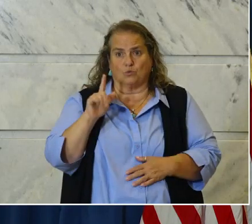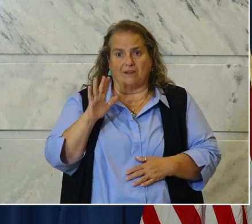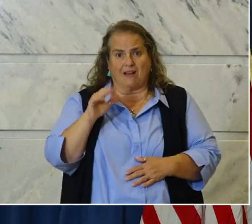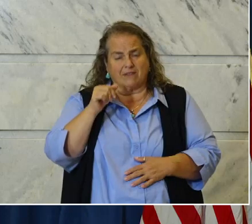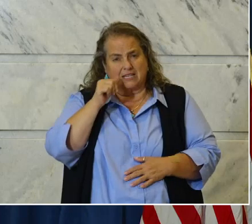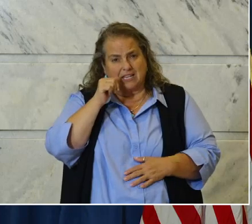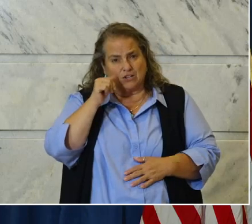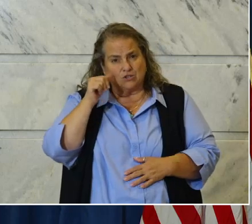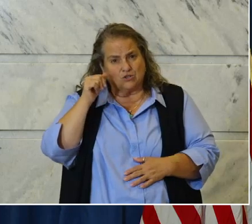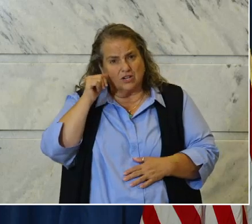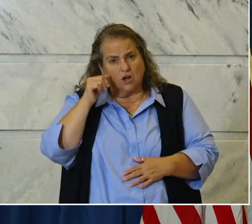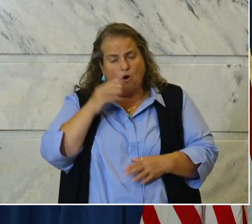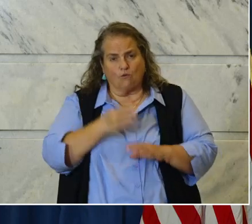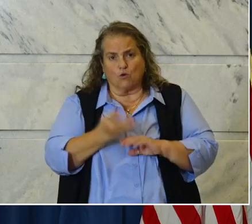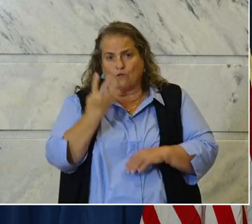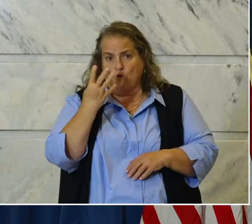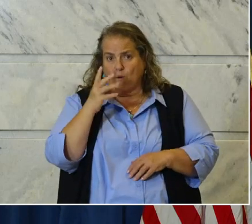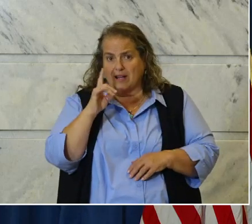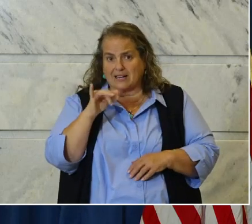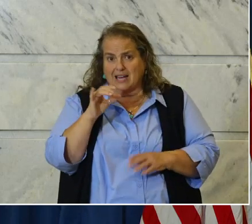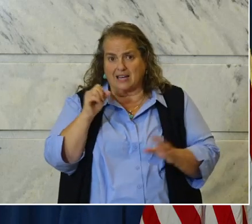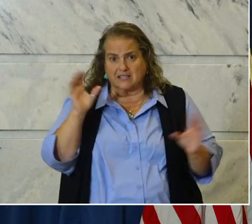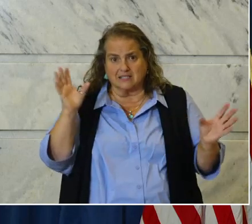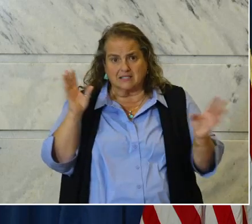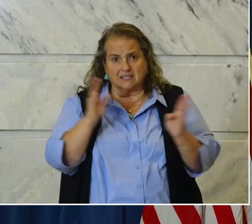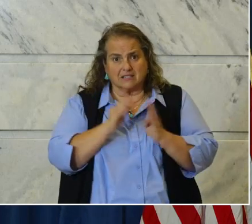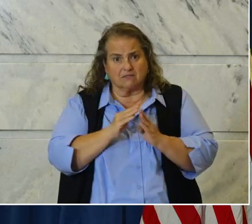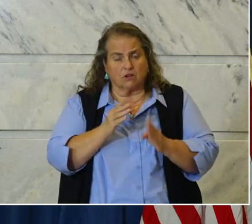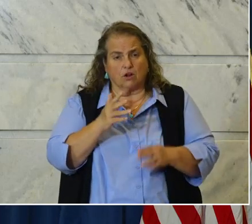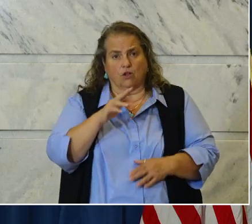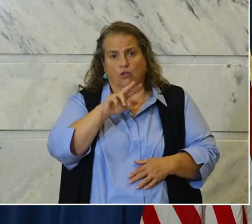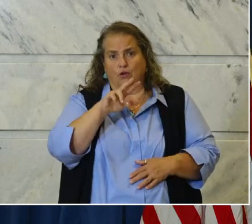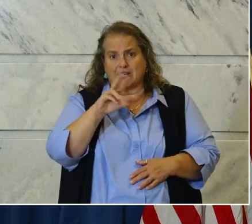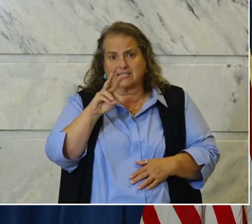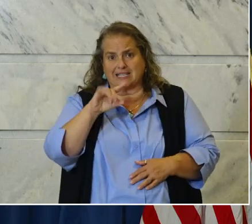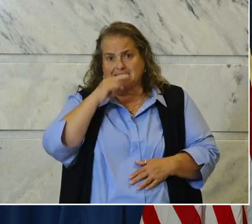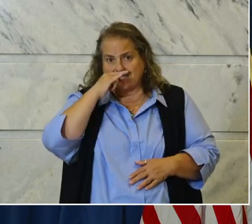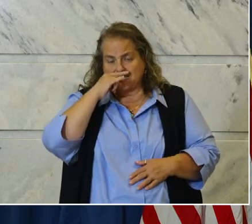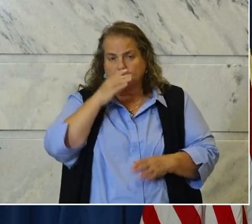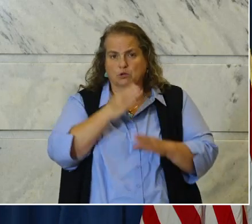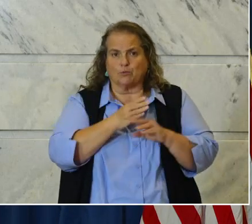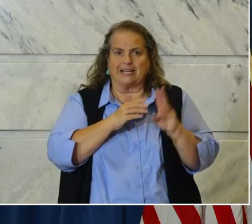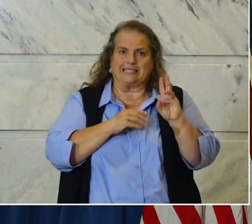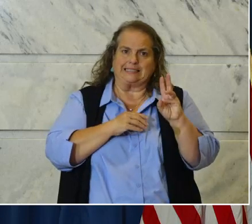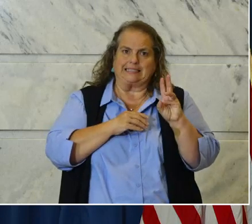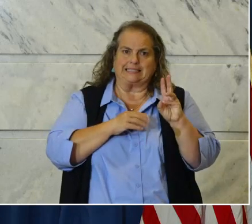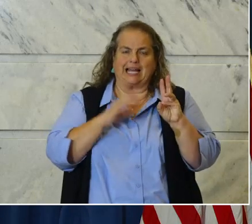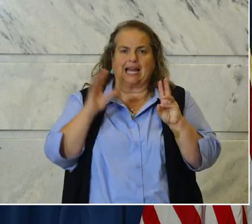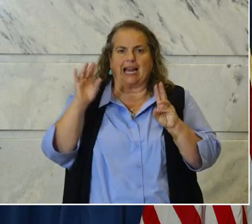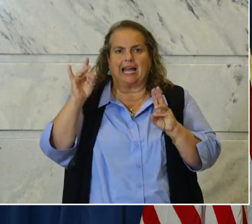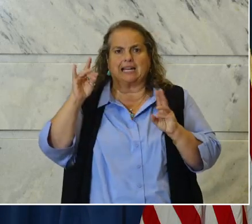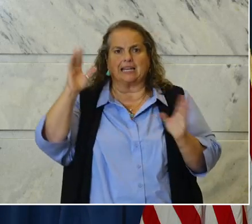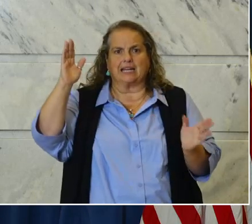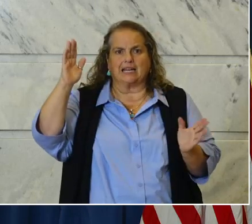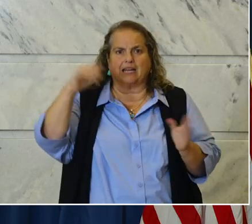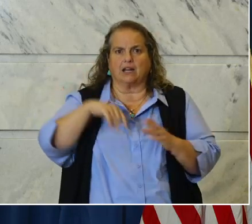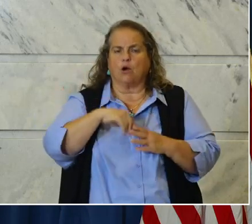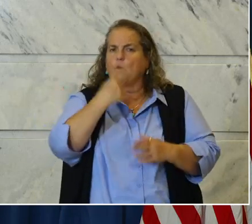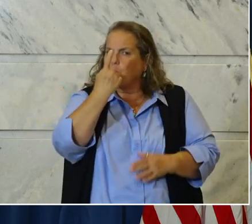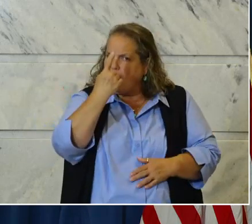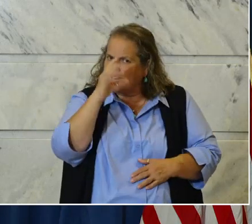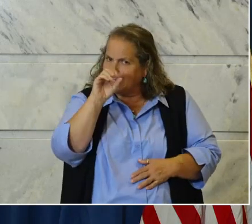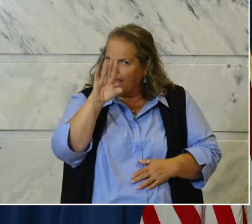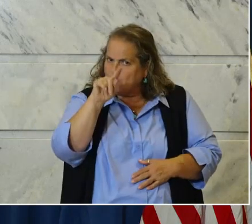if I'm right, over 4 days. This would make about 36 kids between 6 and 18 just in one county